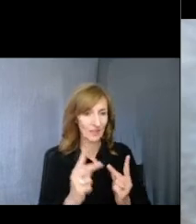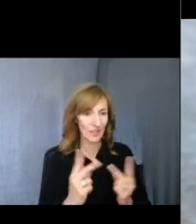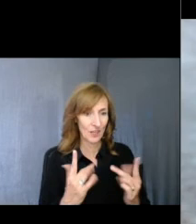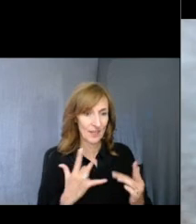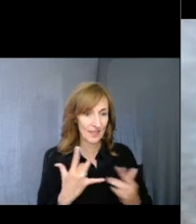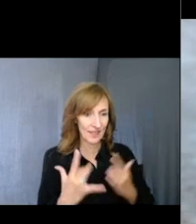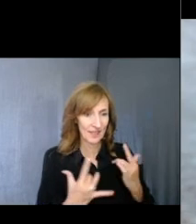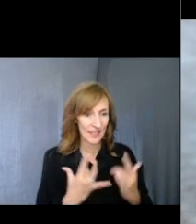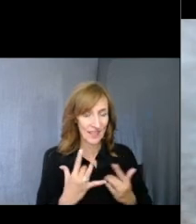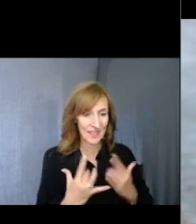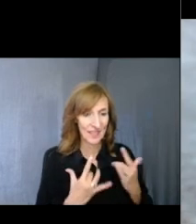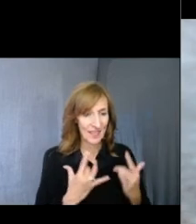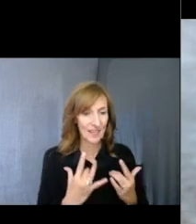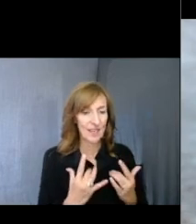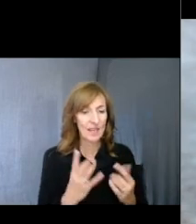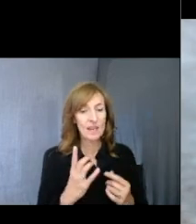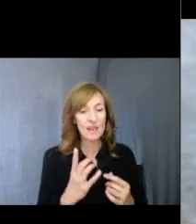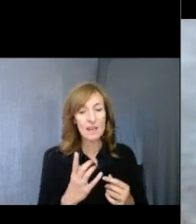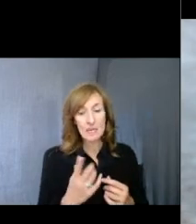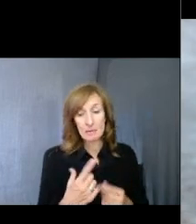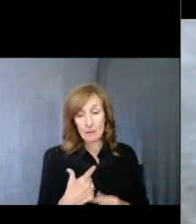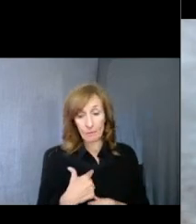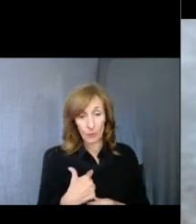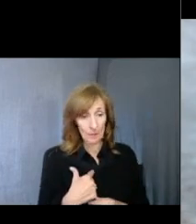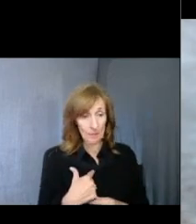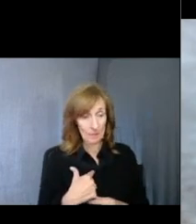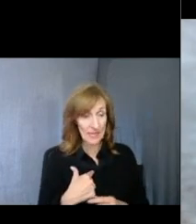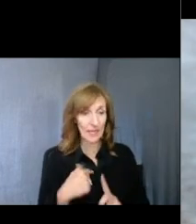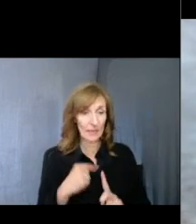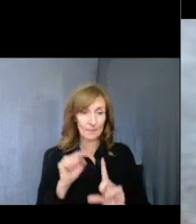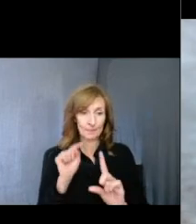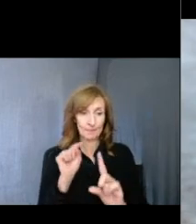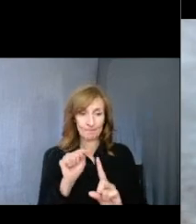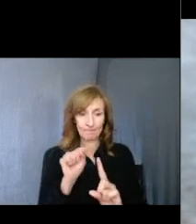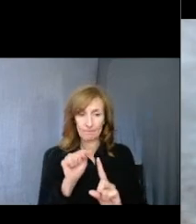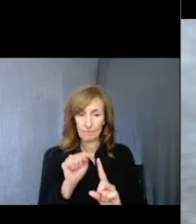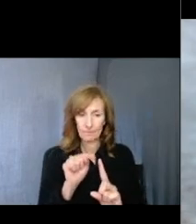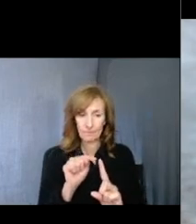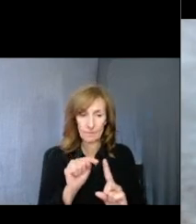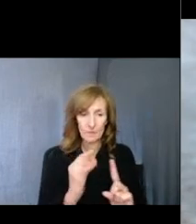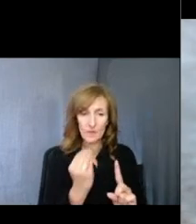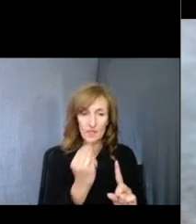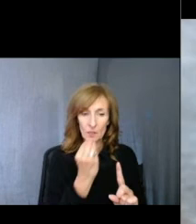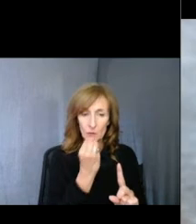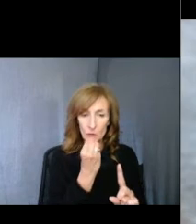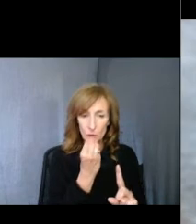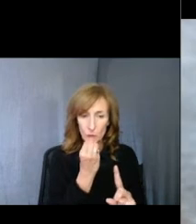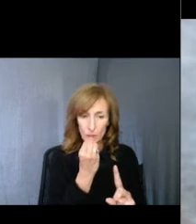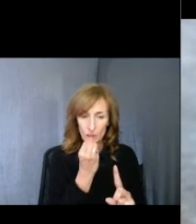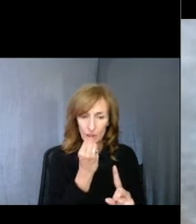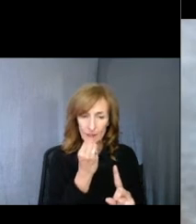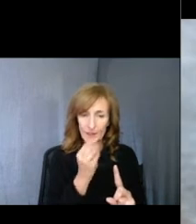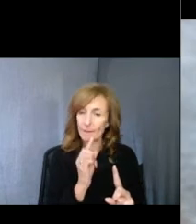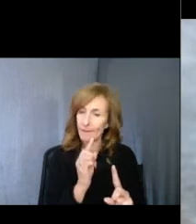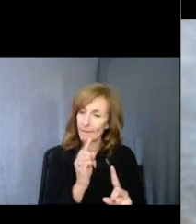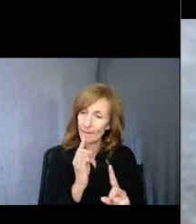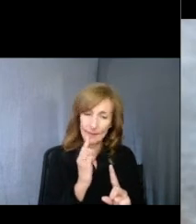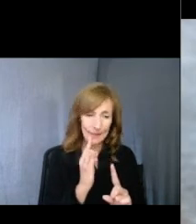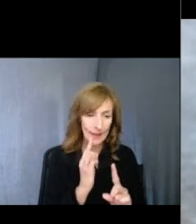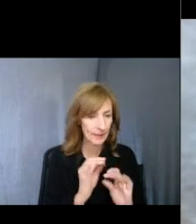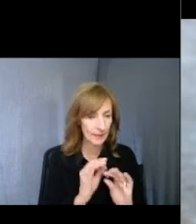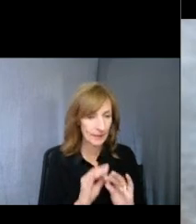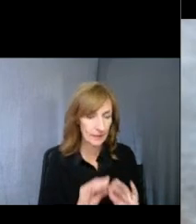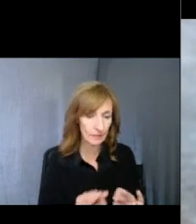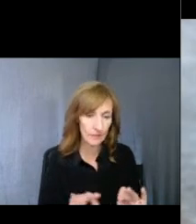that I focus on really very basically is nutrition and making sure that we are picking the best nutrition that we can and that the cat is